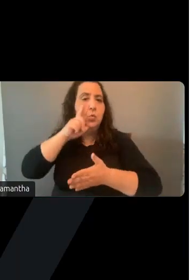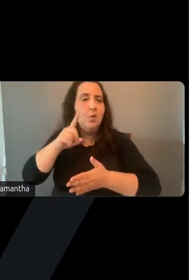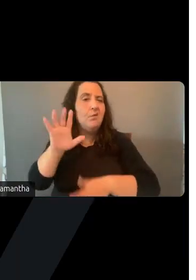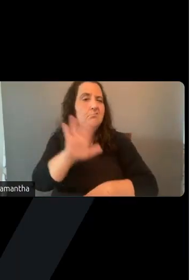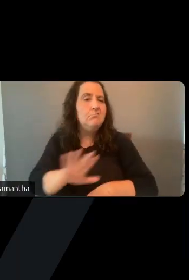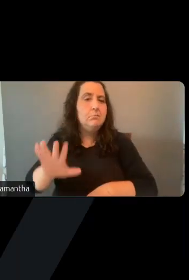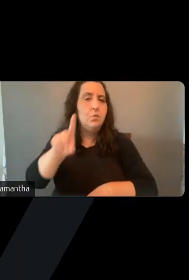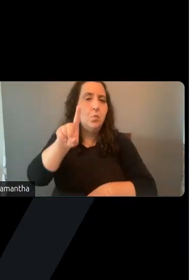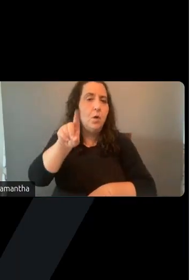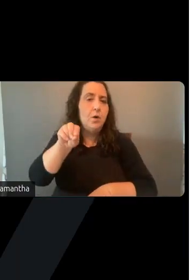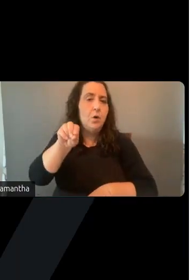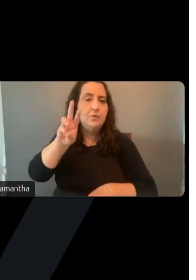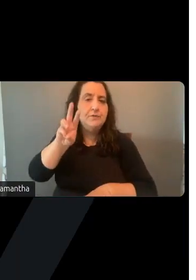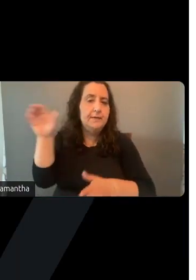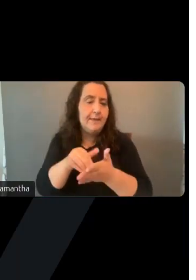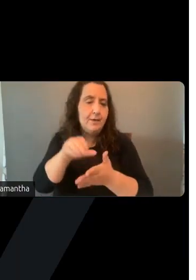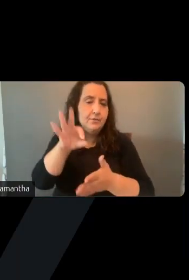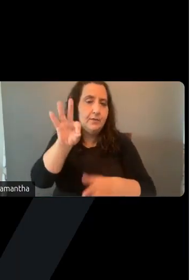$106,907.